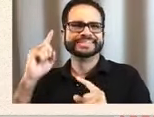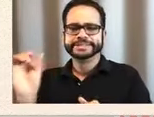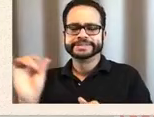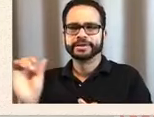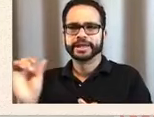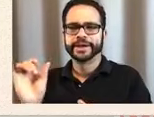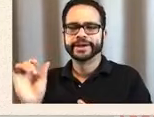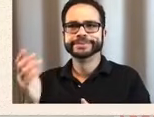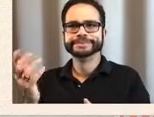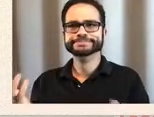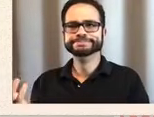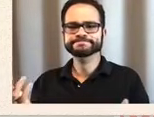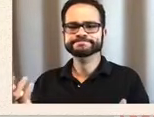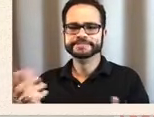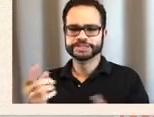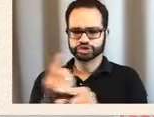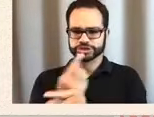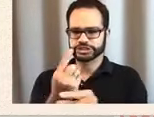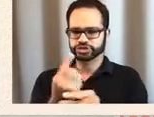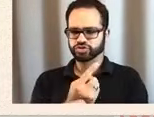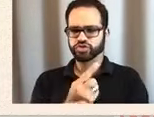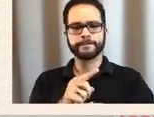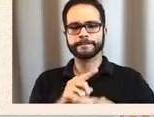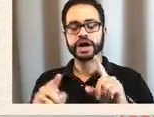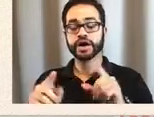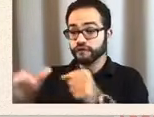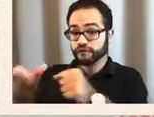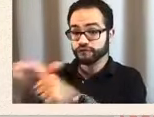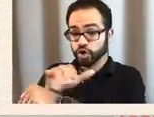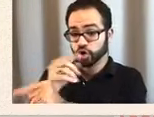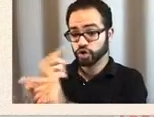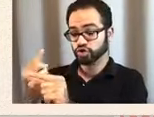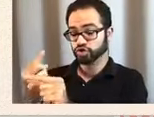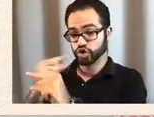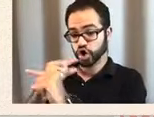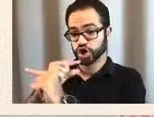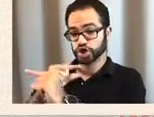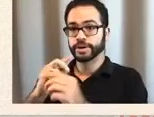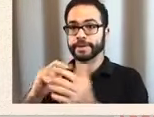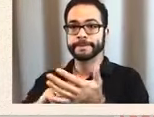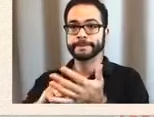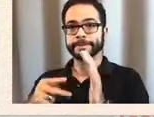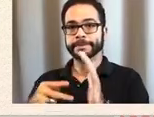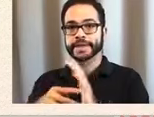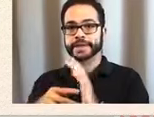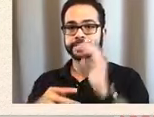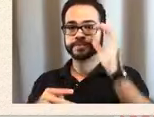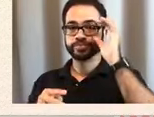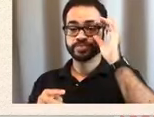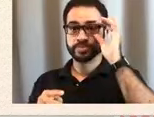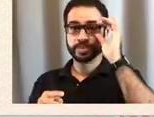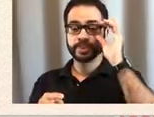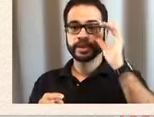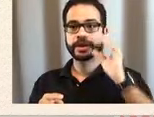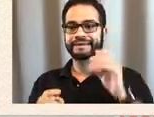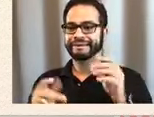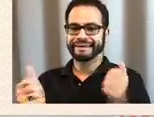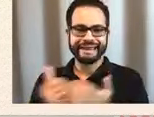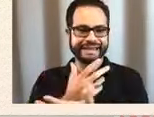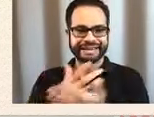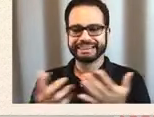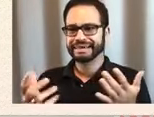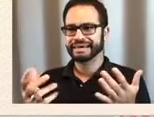traditional guardianship, because full guardianship makes it sound like that it's the best, and anything other than